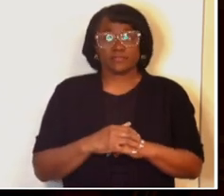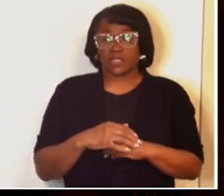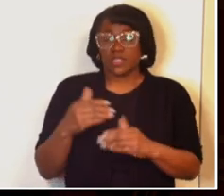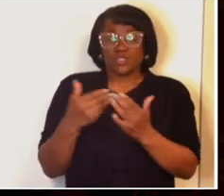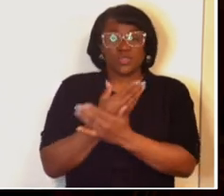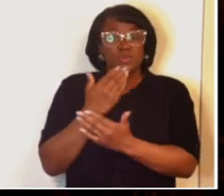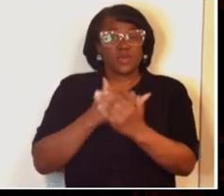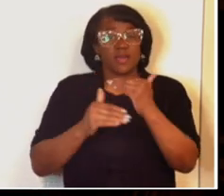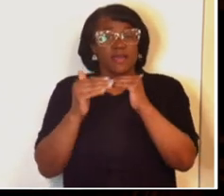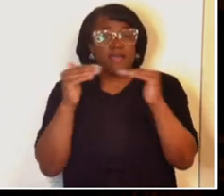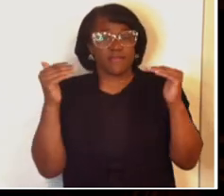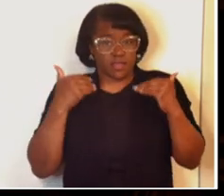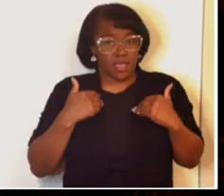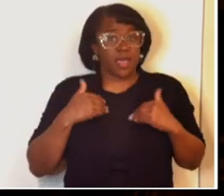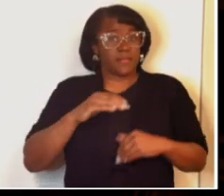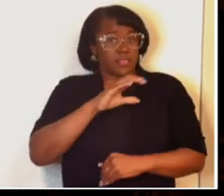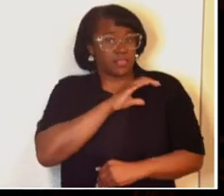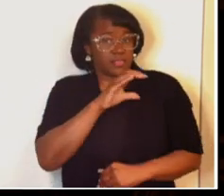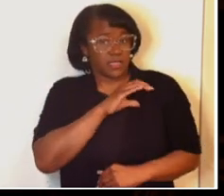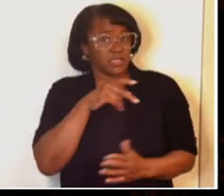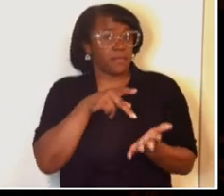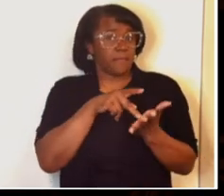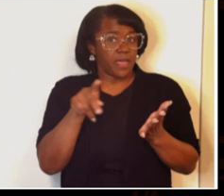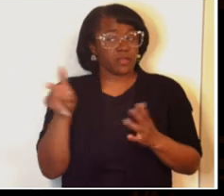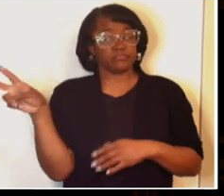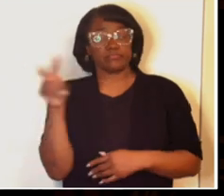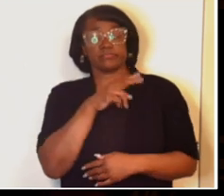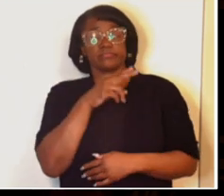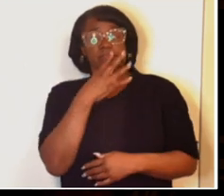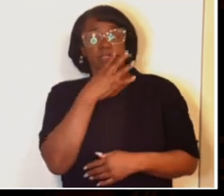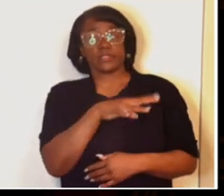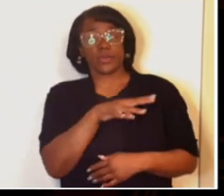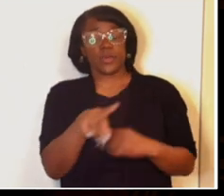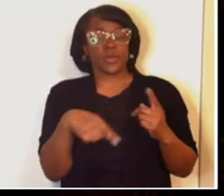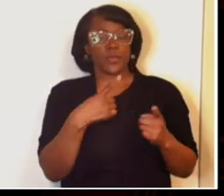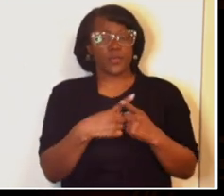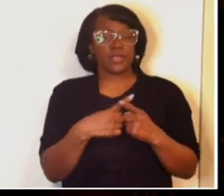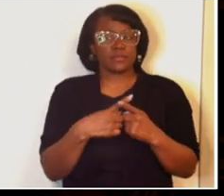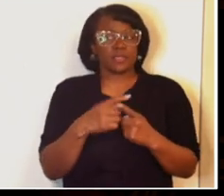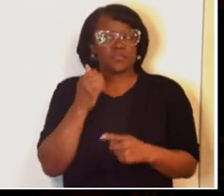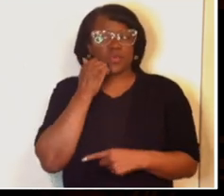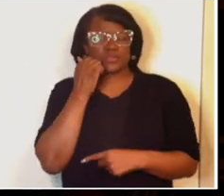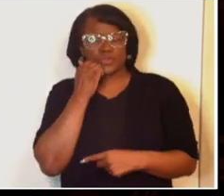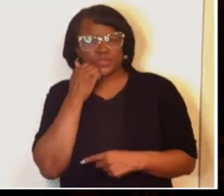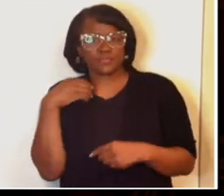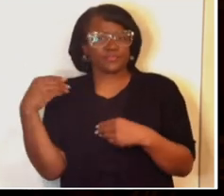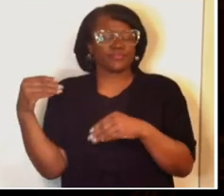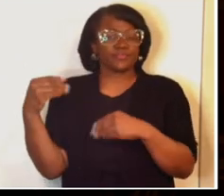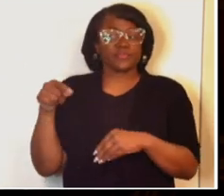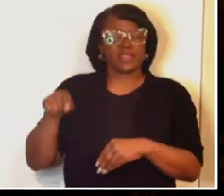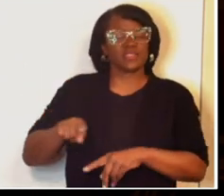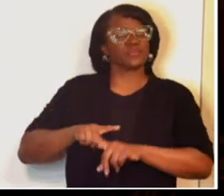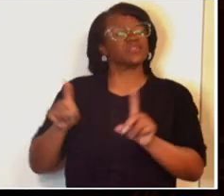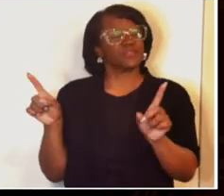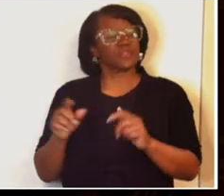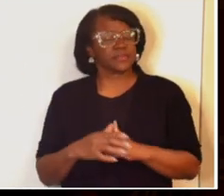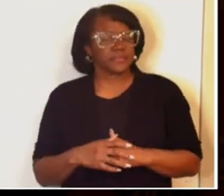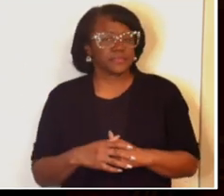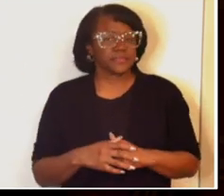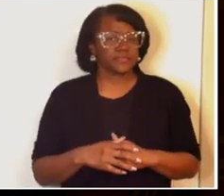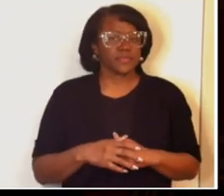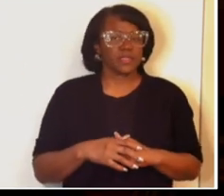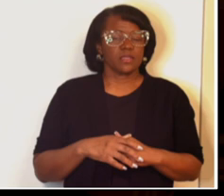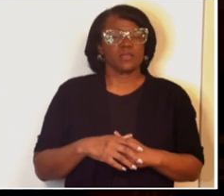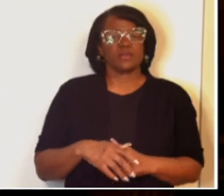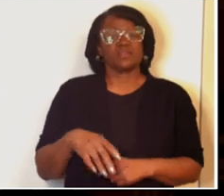had policemen that they paid to look the other way when it came to prostitution, this was different. It was a